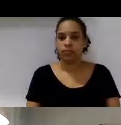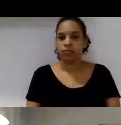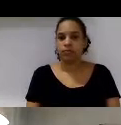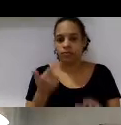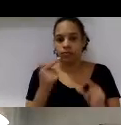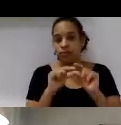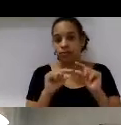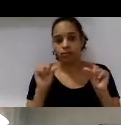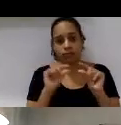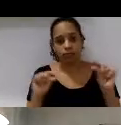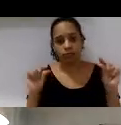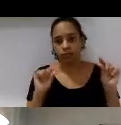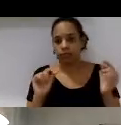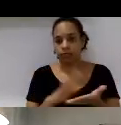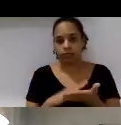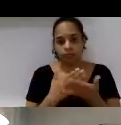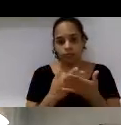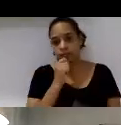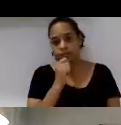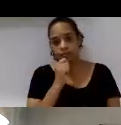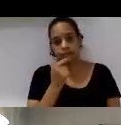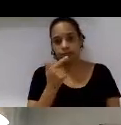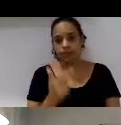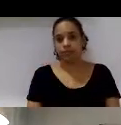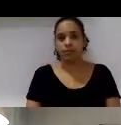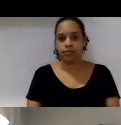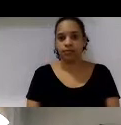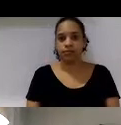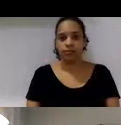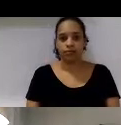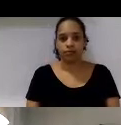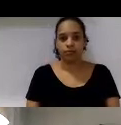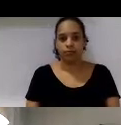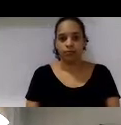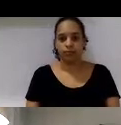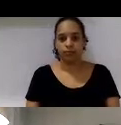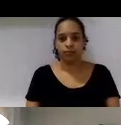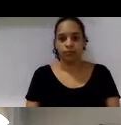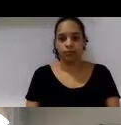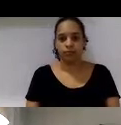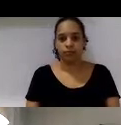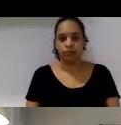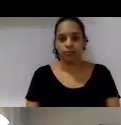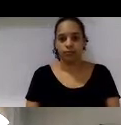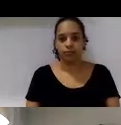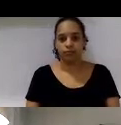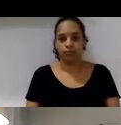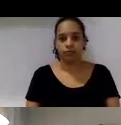of the mullahs in 2019, the true relation of forces came to the surface. The